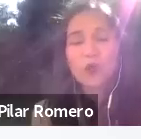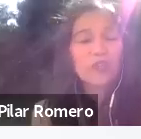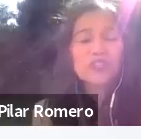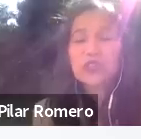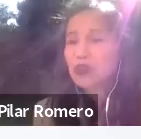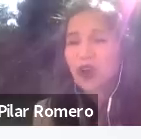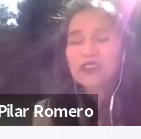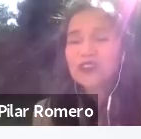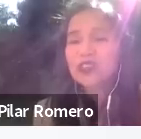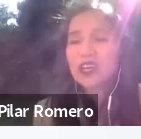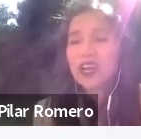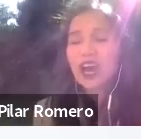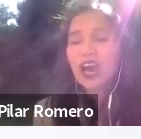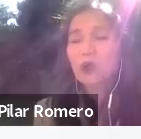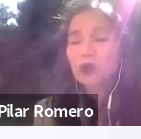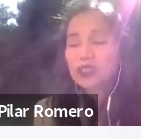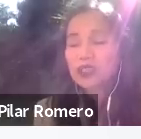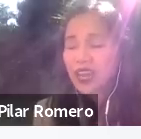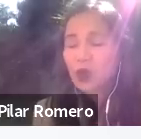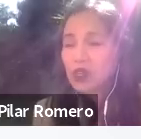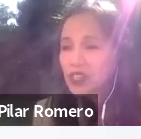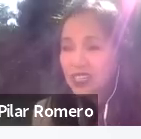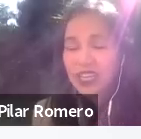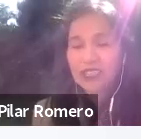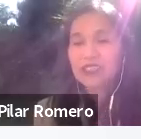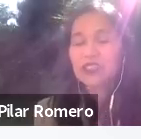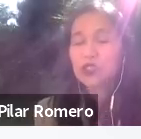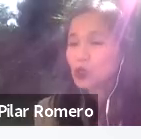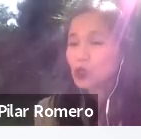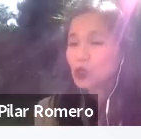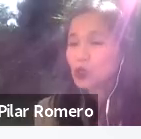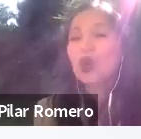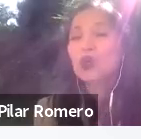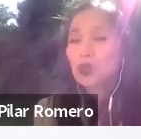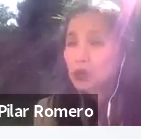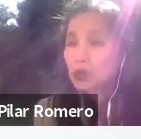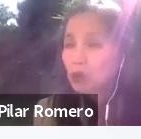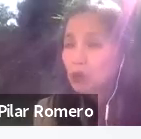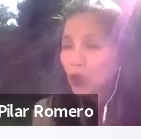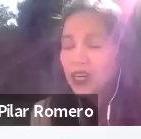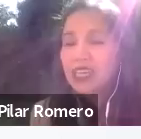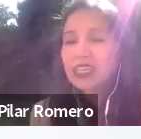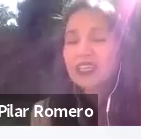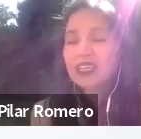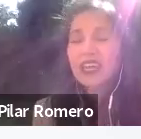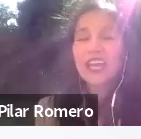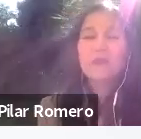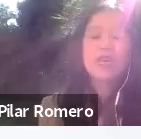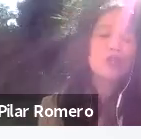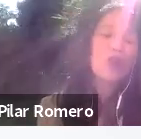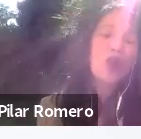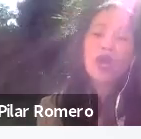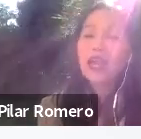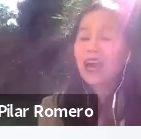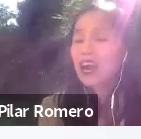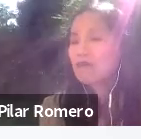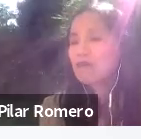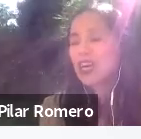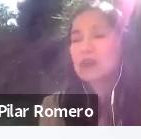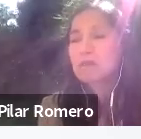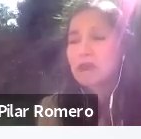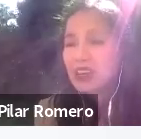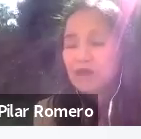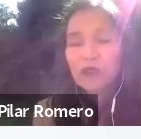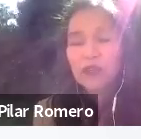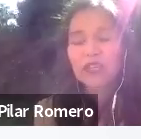these thoughts, I would like once again to greet you. Good morning, and may we all have